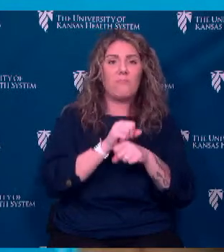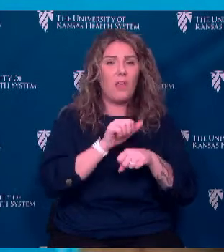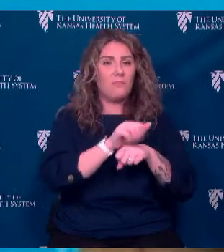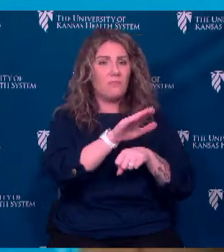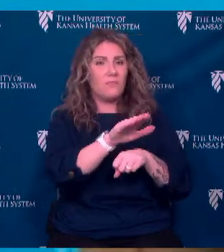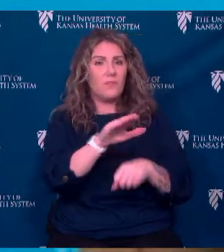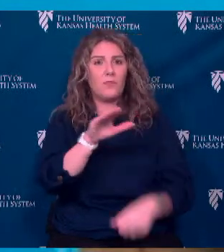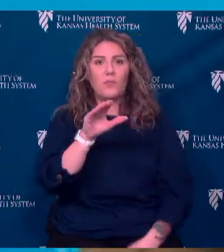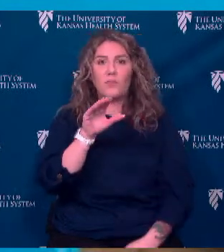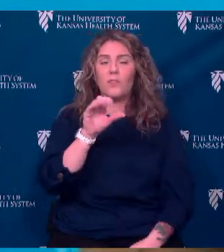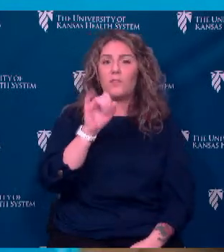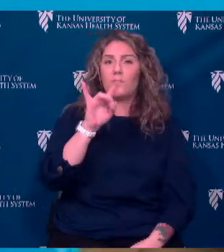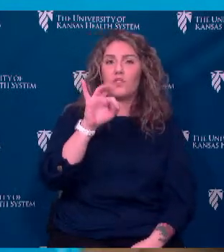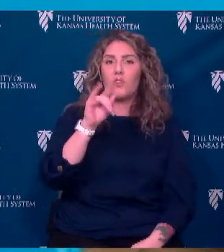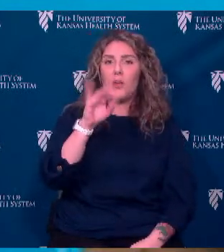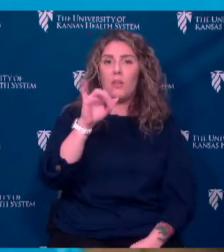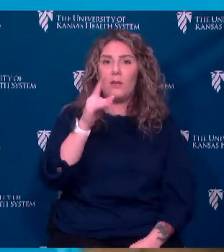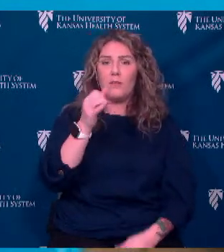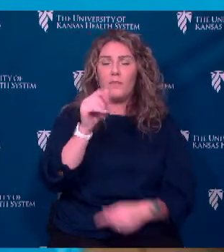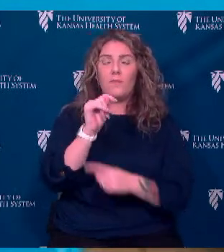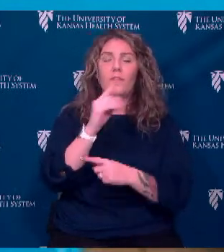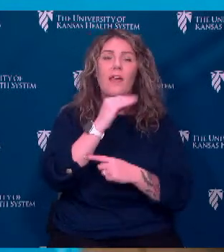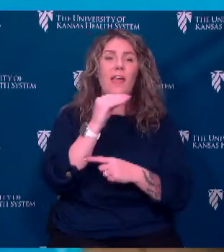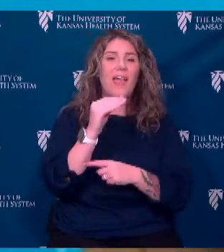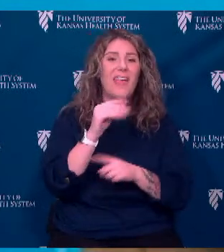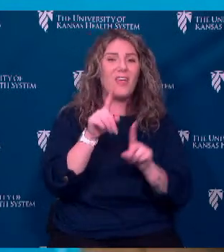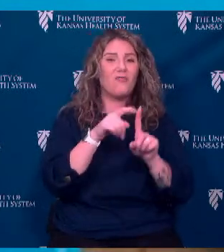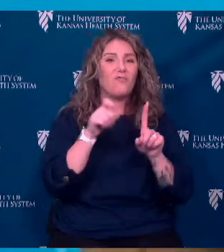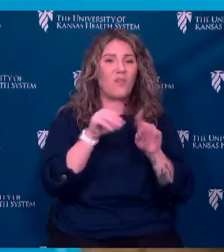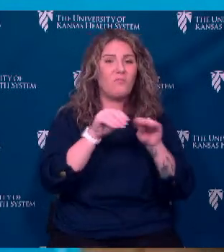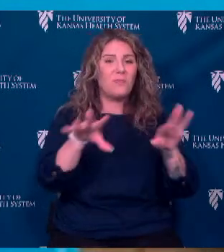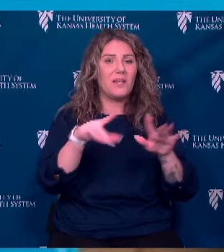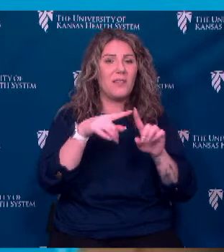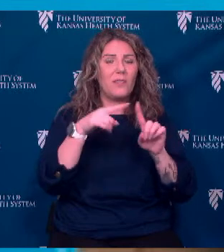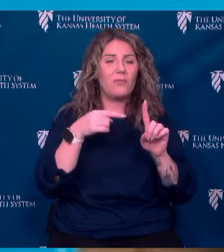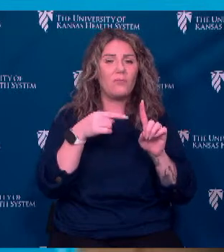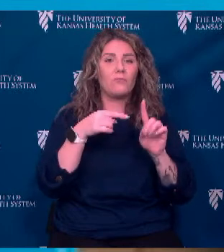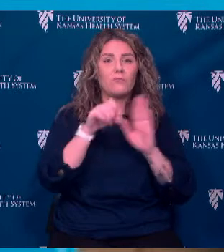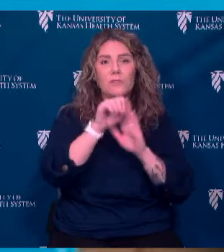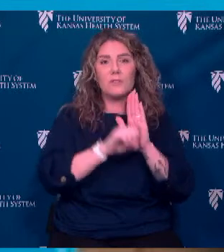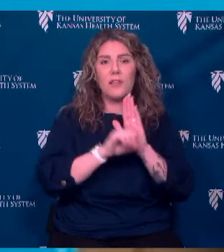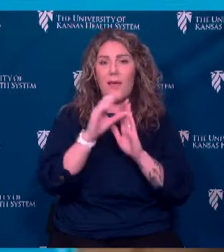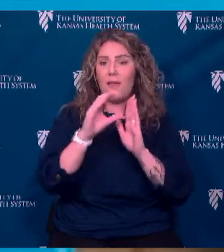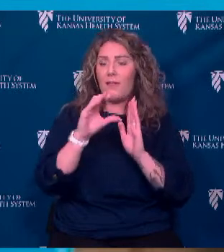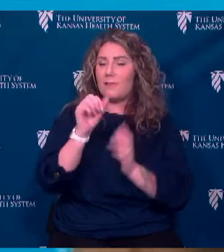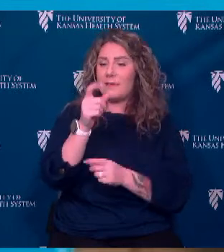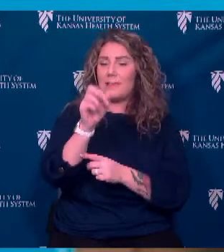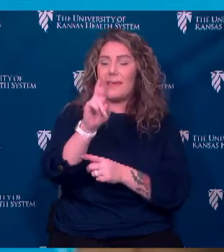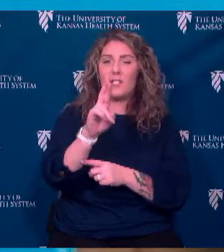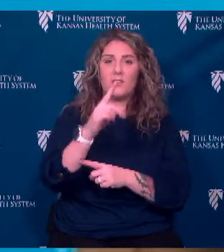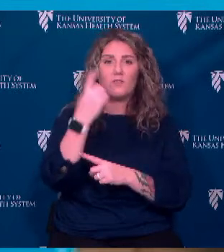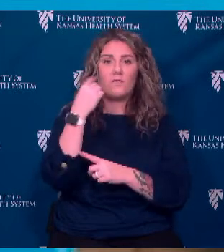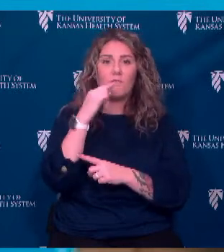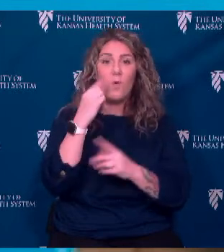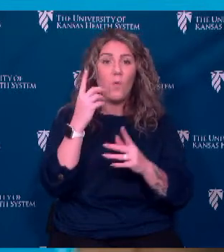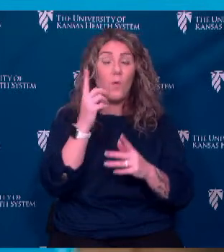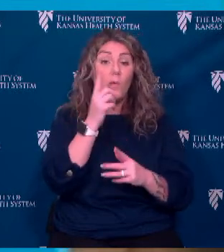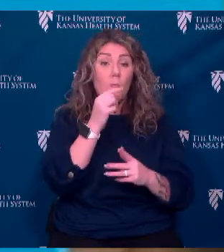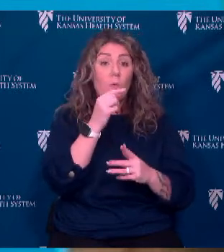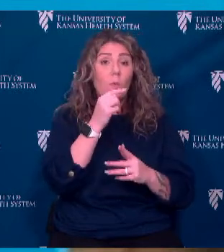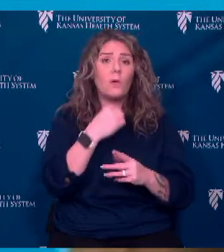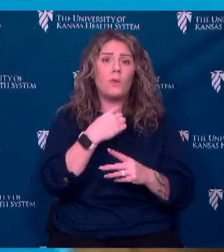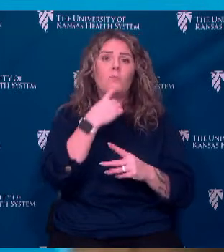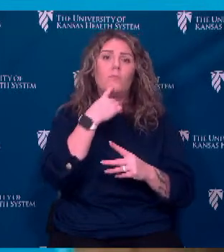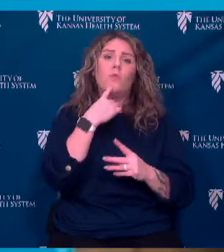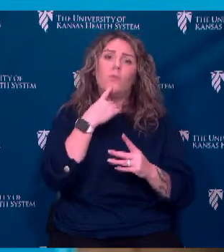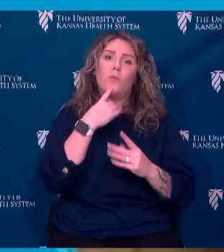Evusheld, an allocation from the state, and are operationalizing that through our cancer center for our severely immune compromised individuals, and hoping to be able